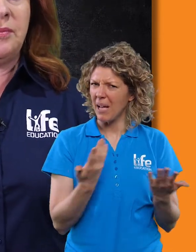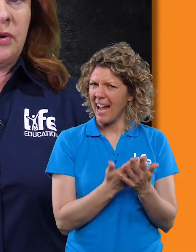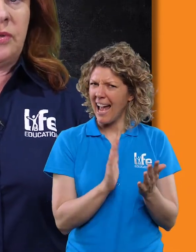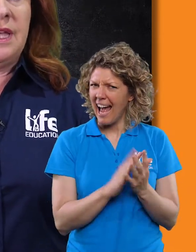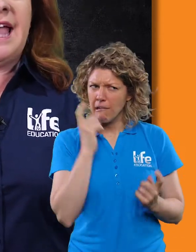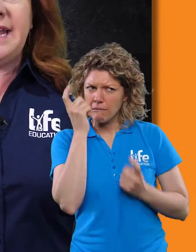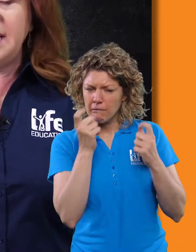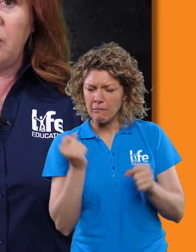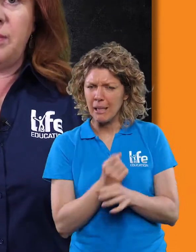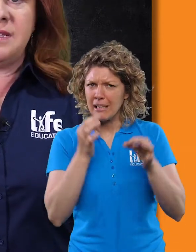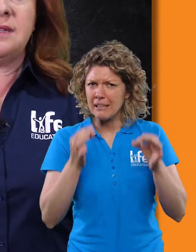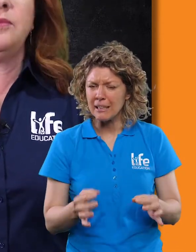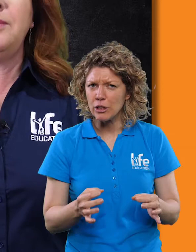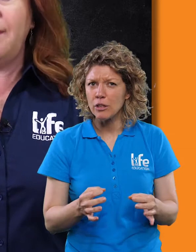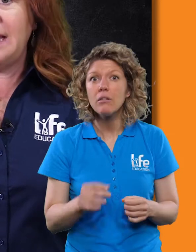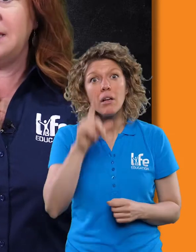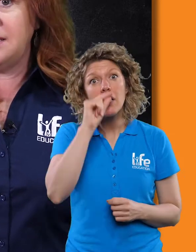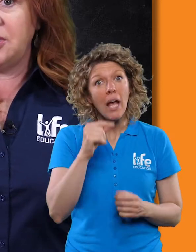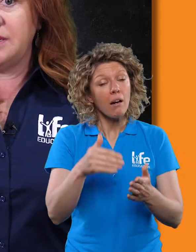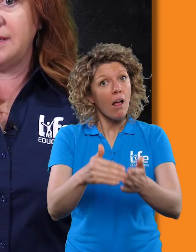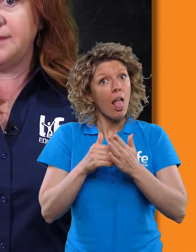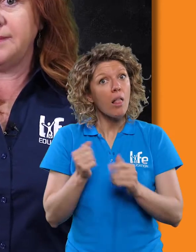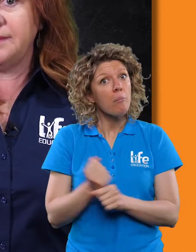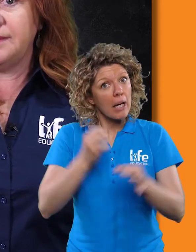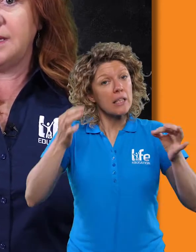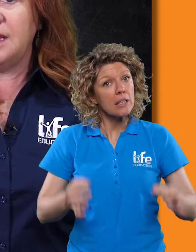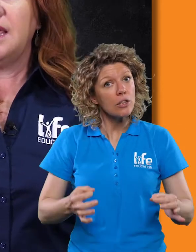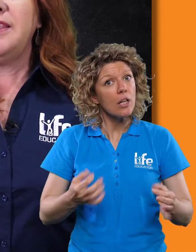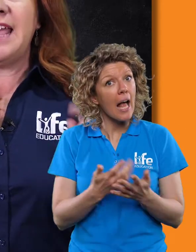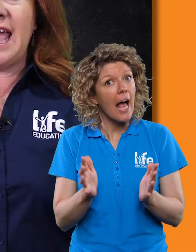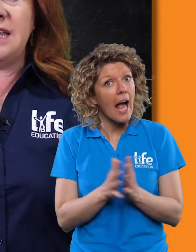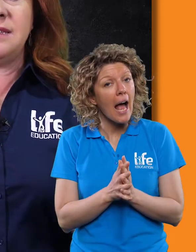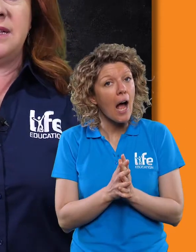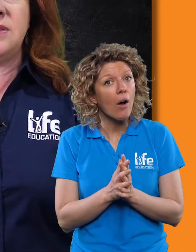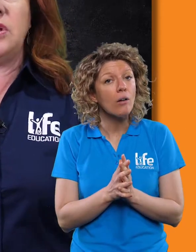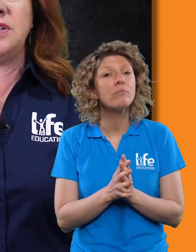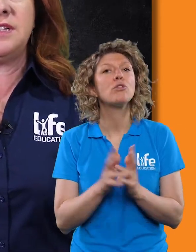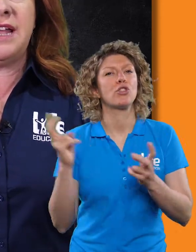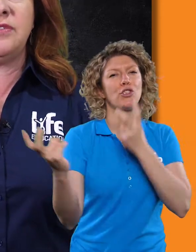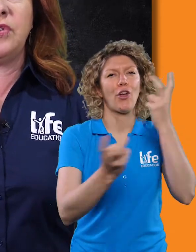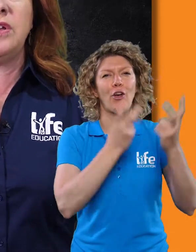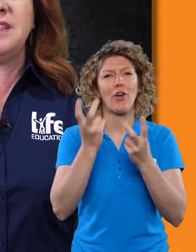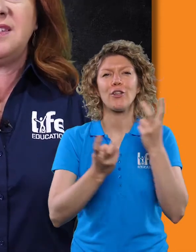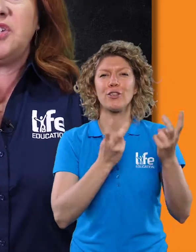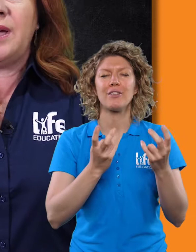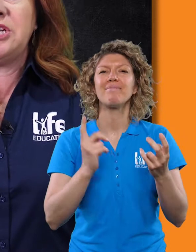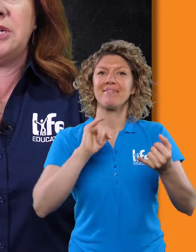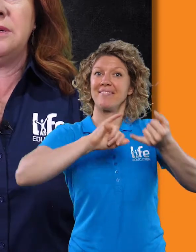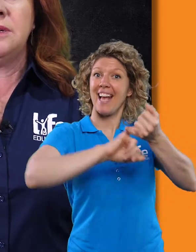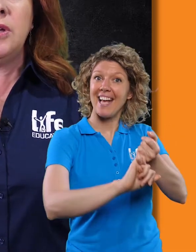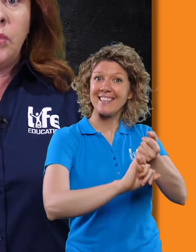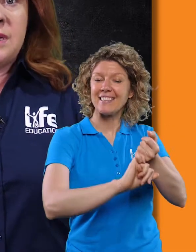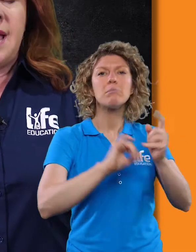search model, and it can help us when we make decisions. The S in search stands for the